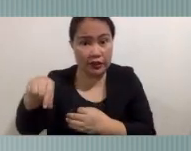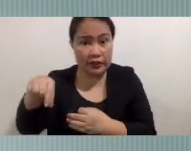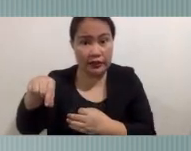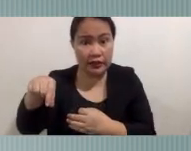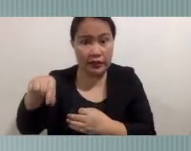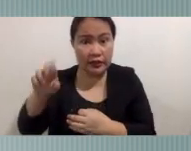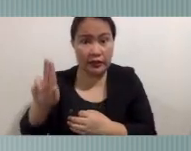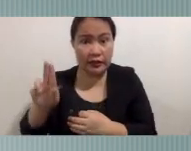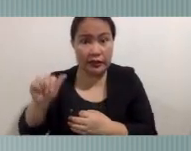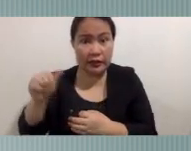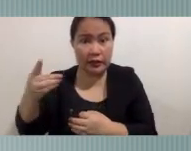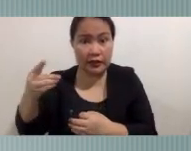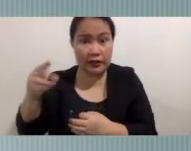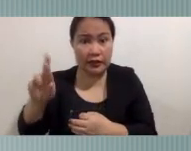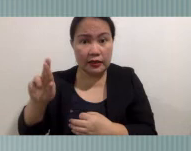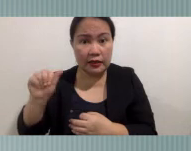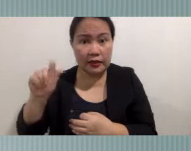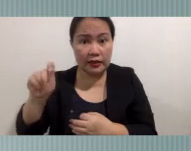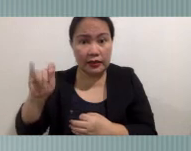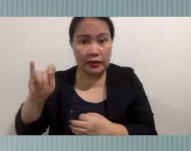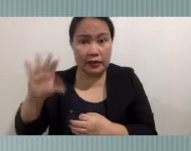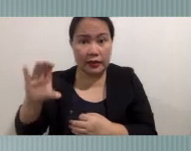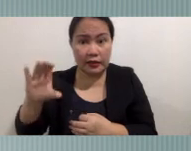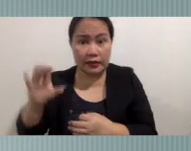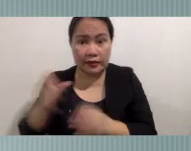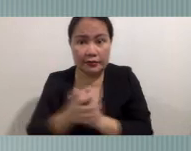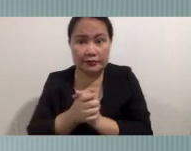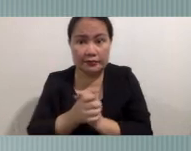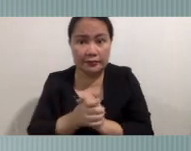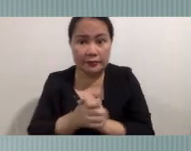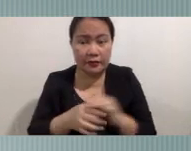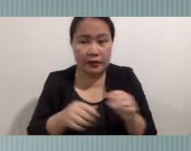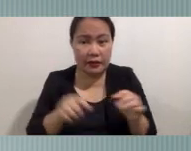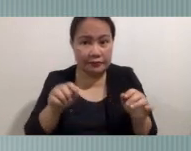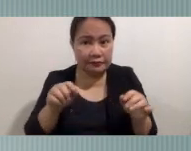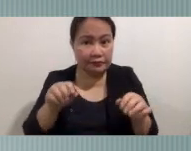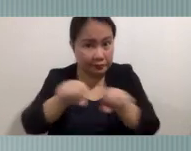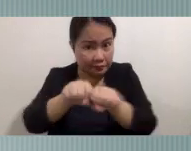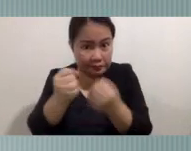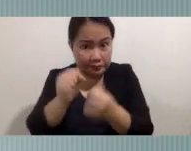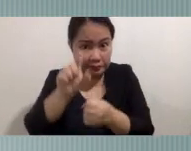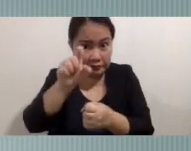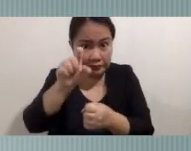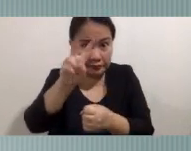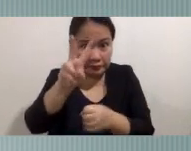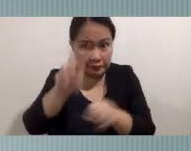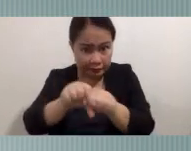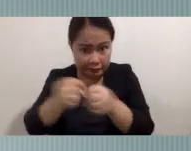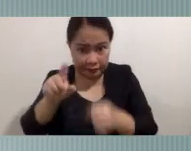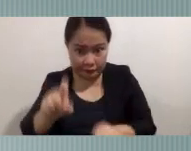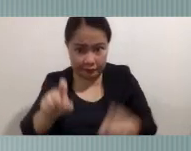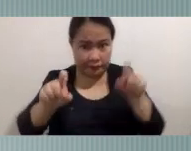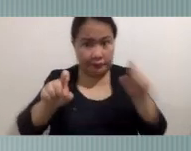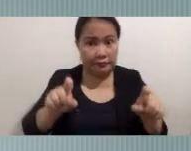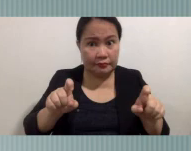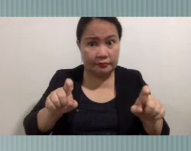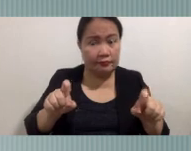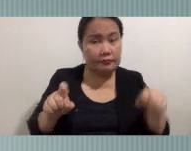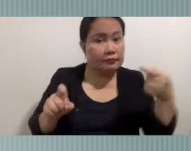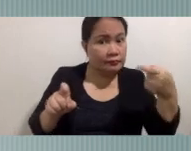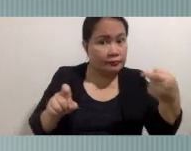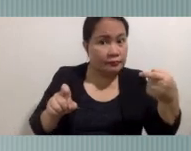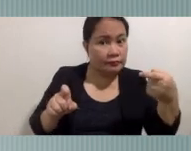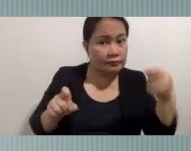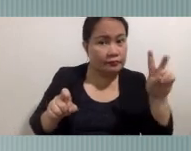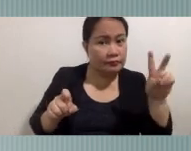4x minus 12. So, we will just copy 4x. And then, x squared plus 4x minus 12. So, again, since negative